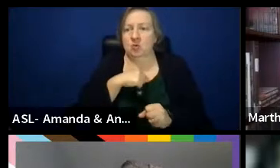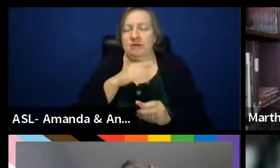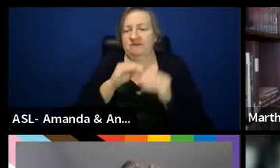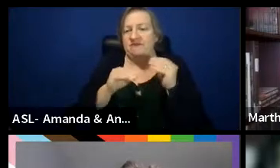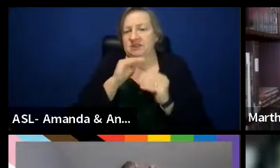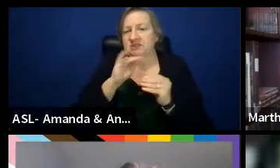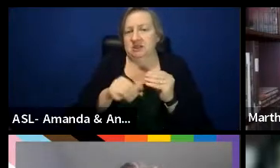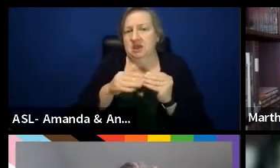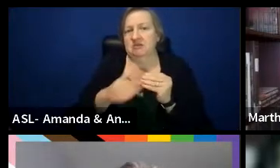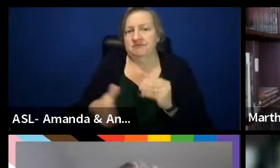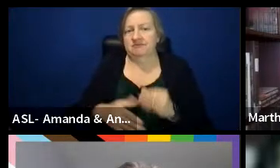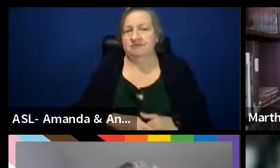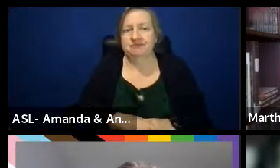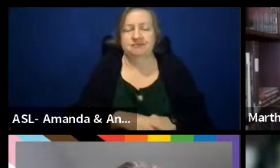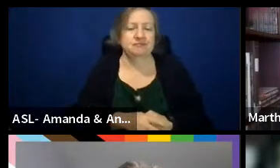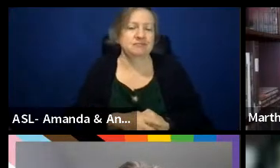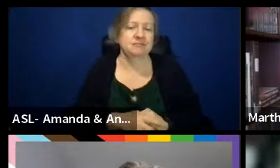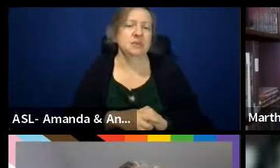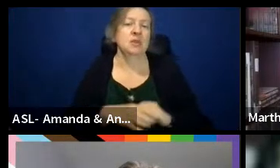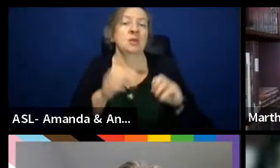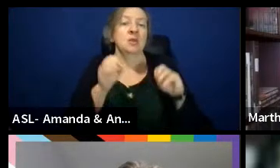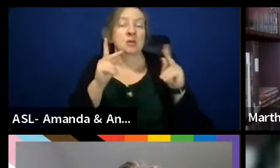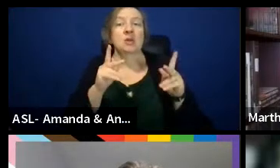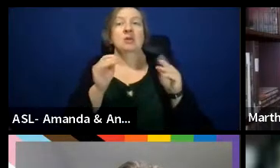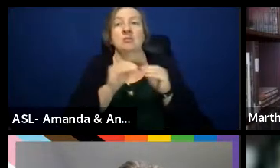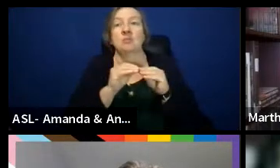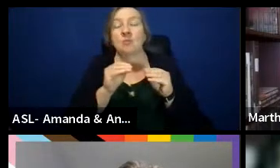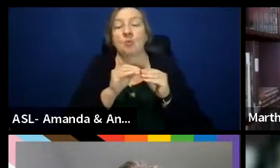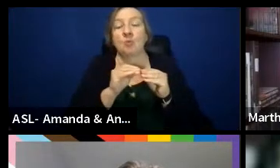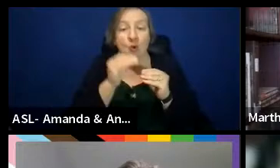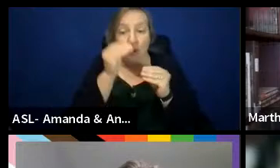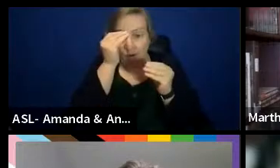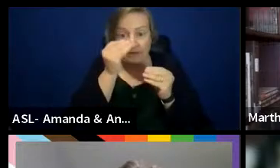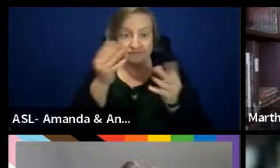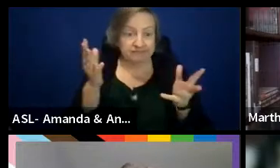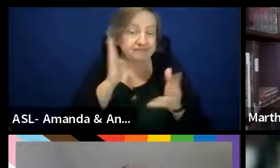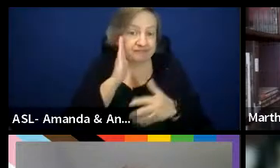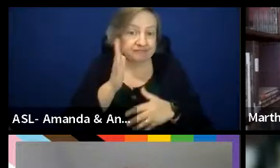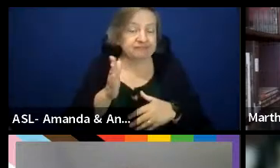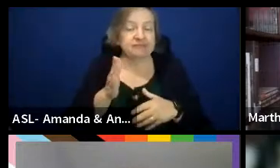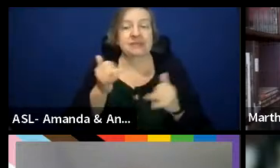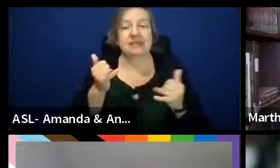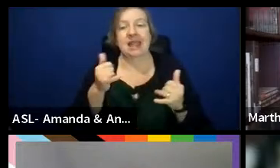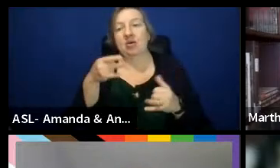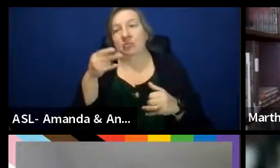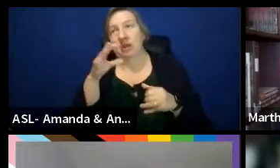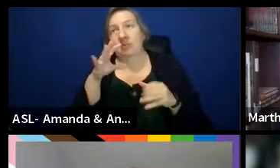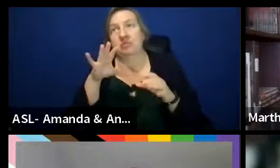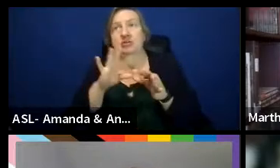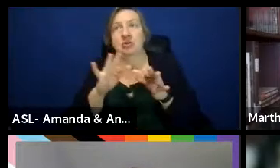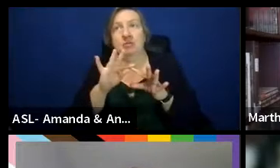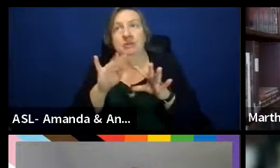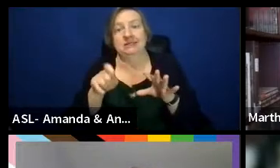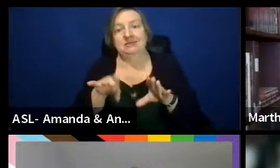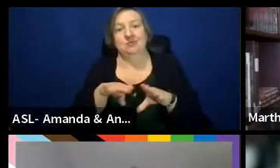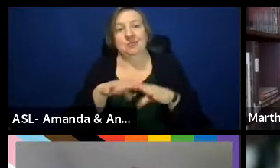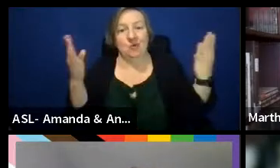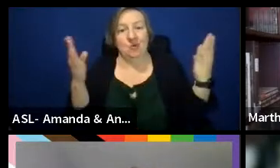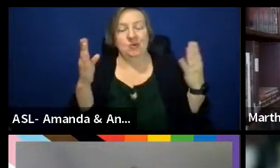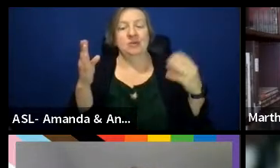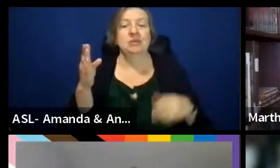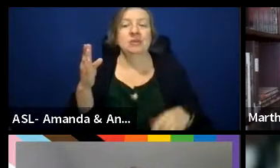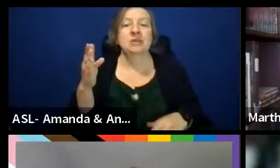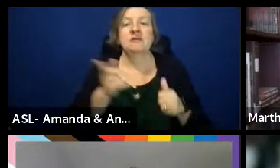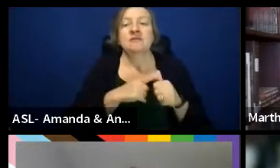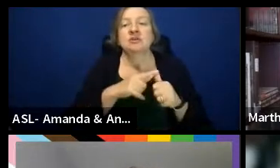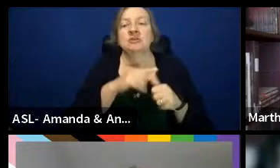that. Okay, more to come on this. We need to go to public comment now. If the team, well, first we'll talk